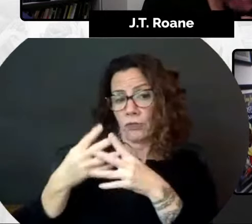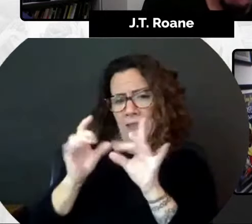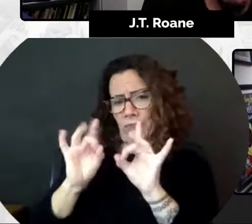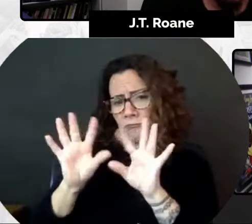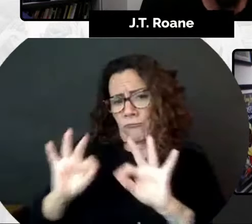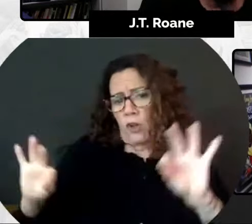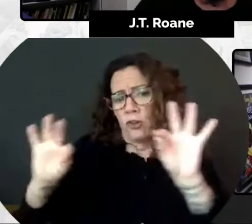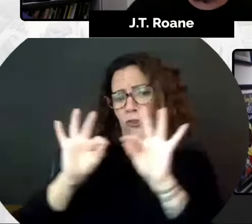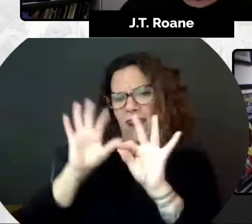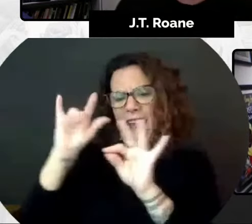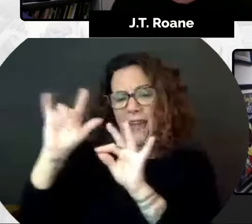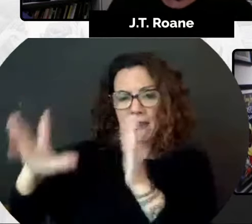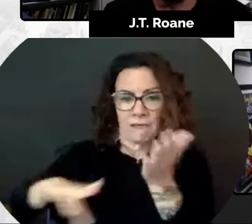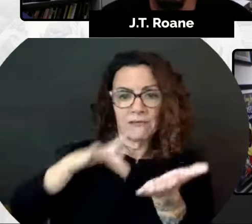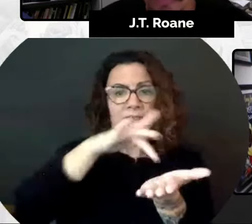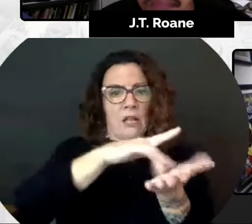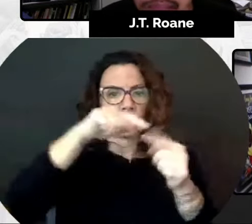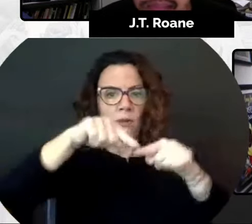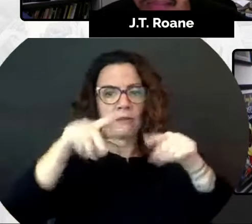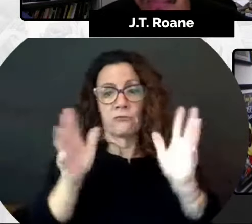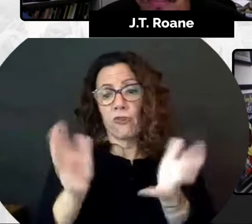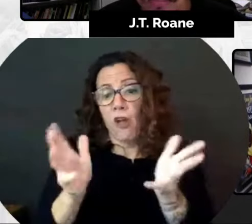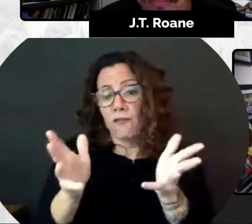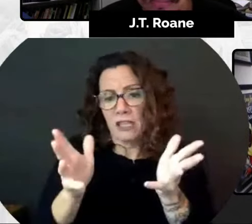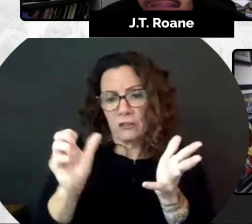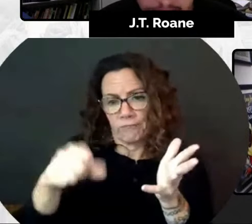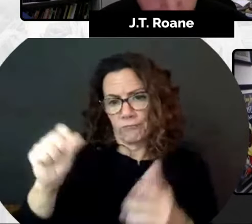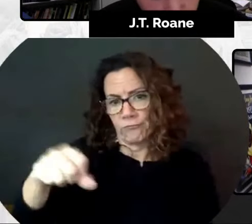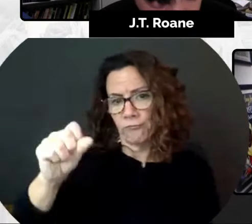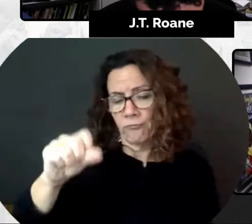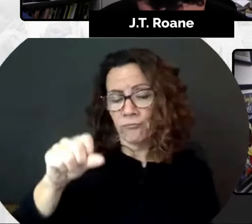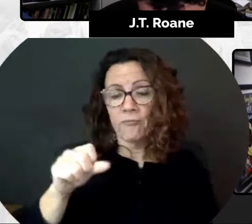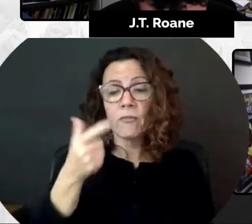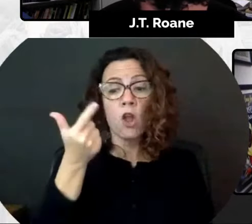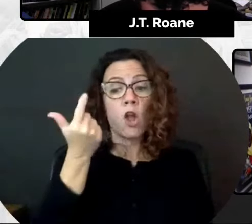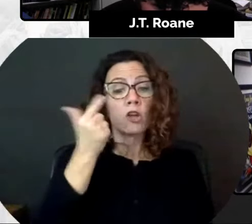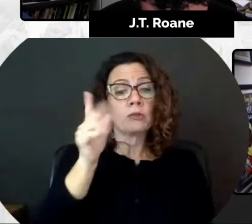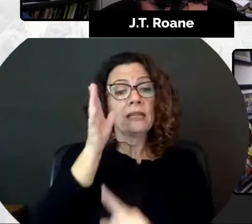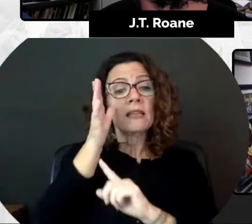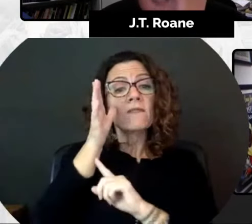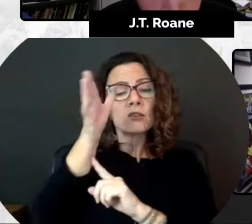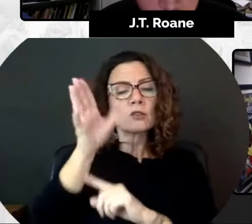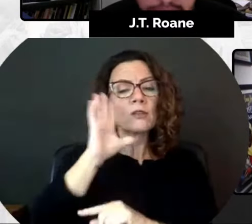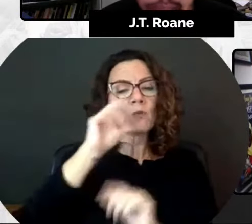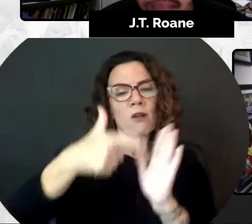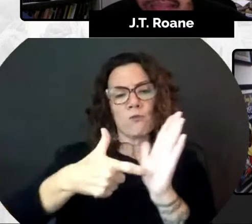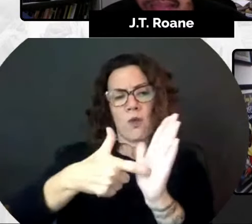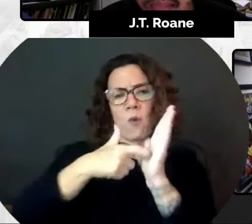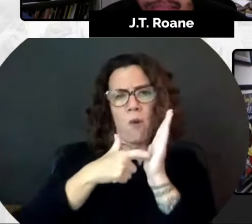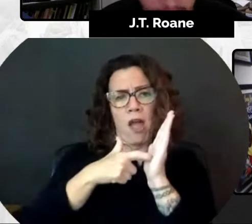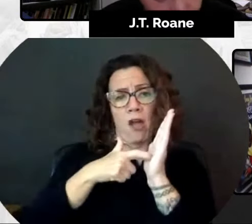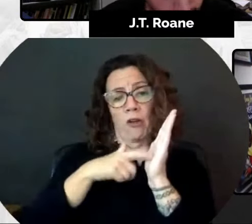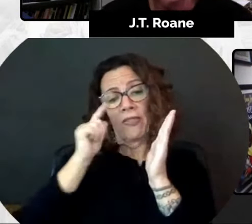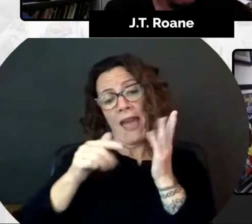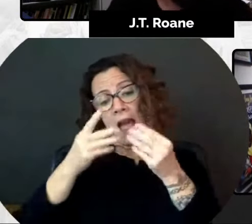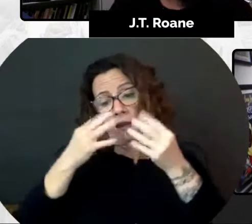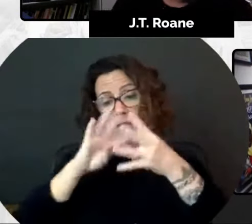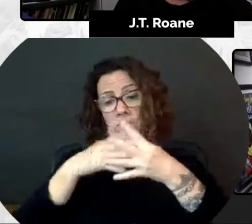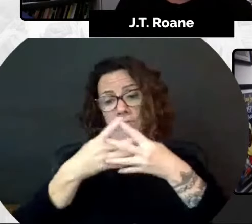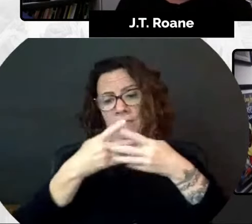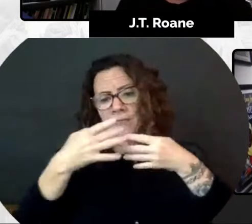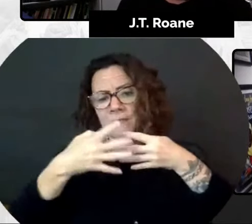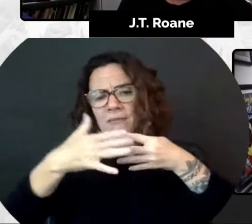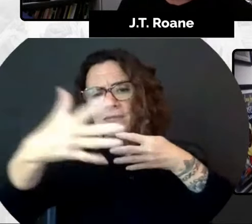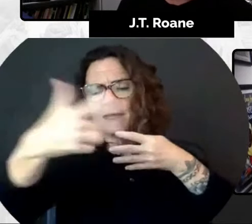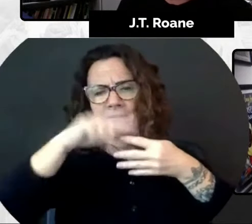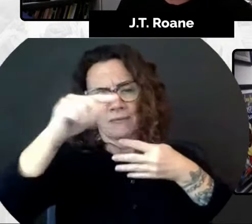going to require thinking even beyond those walls. So anyway, do either one of you want to kind of add anything else or before we move